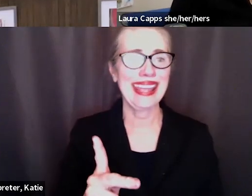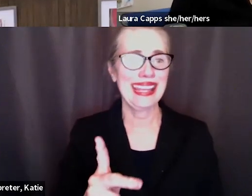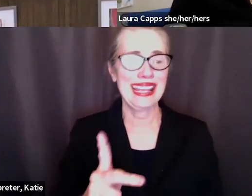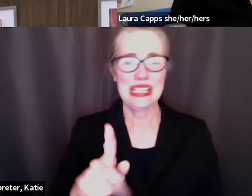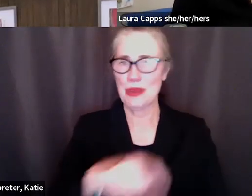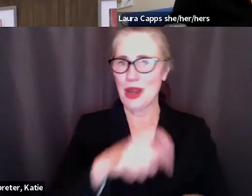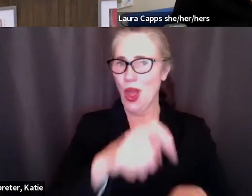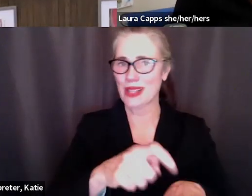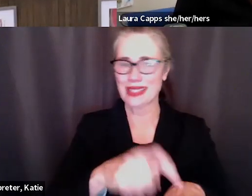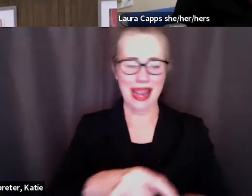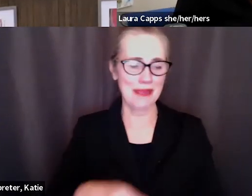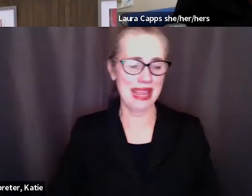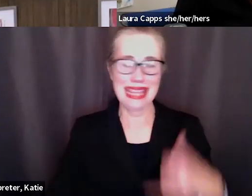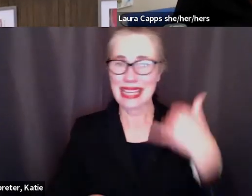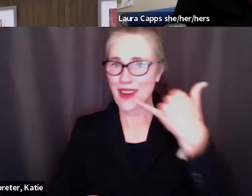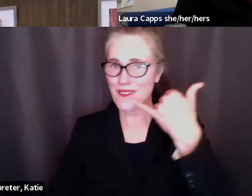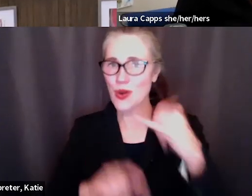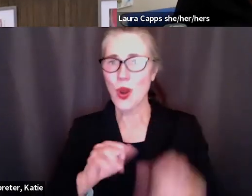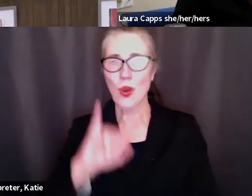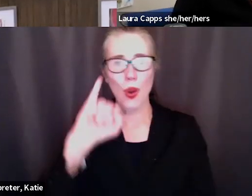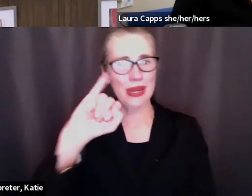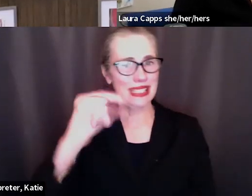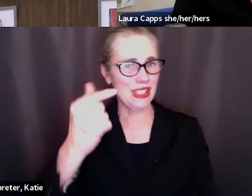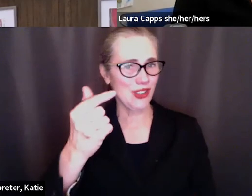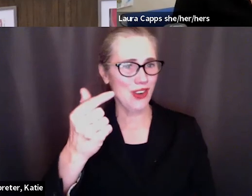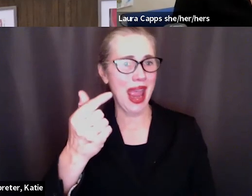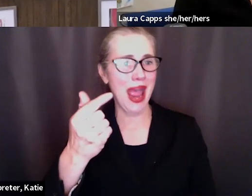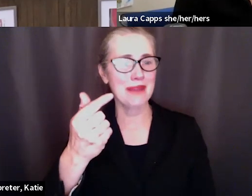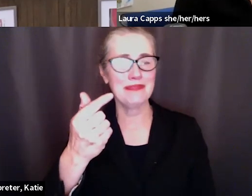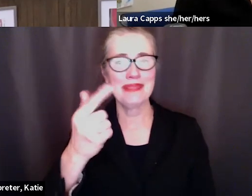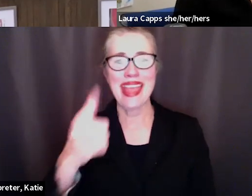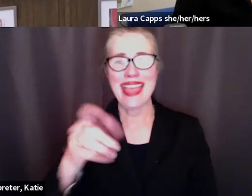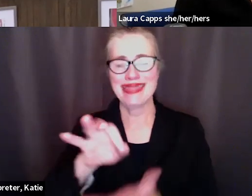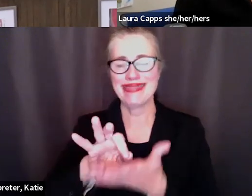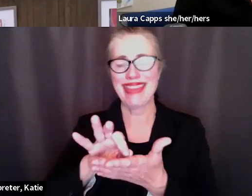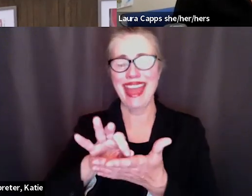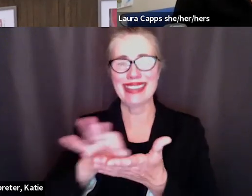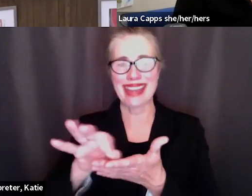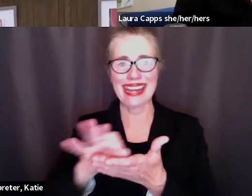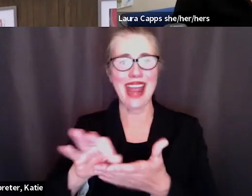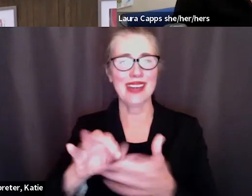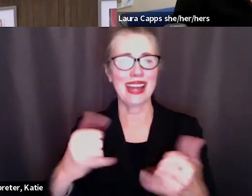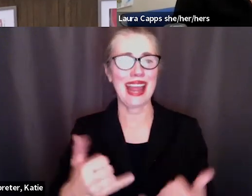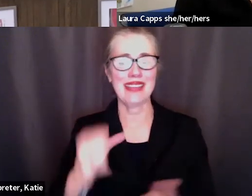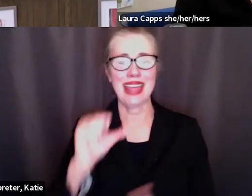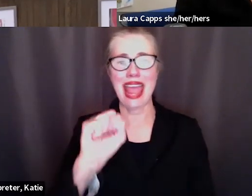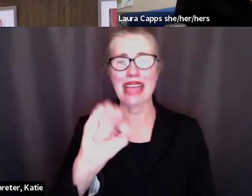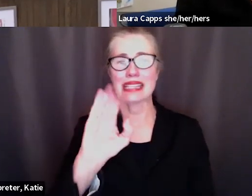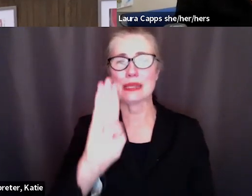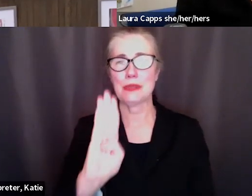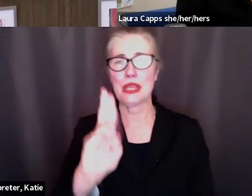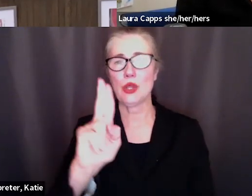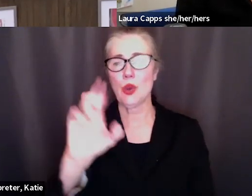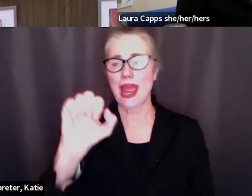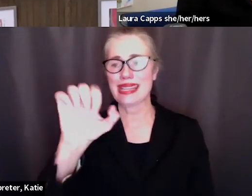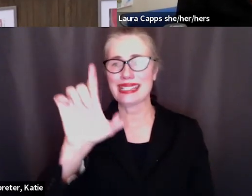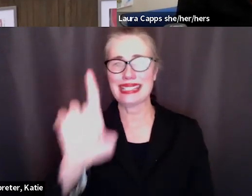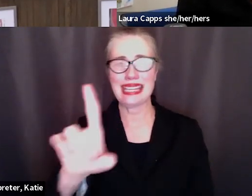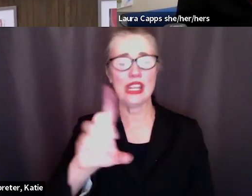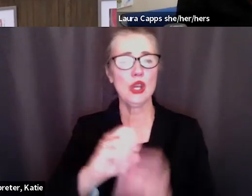out your phones go to instagram the account is live we have sbusd student board